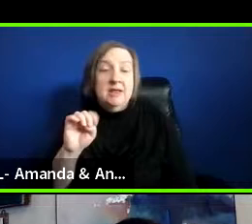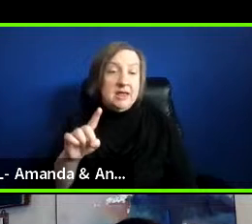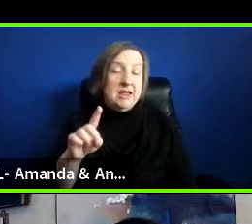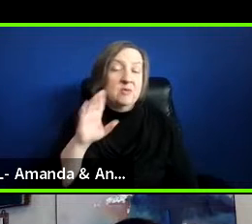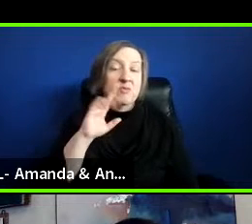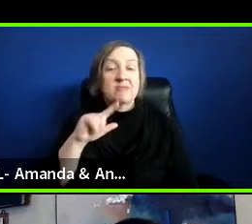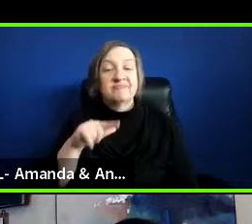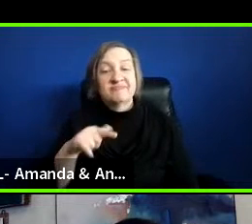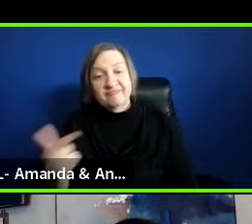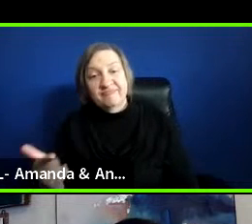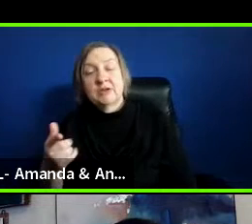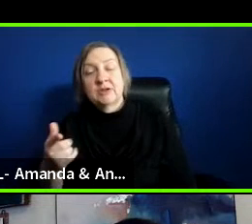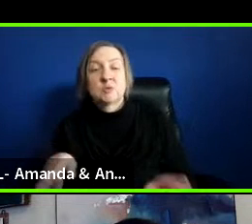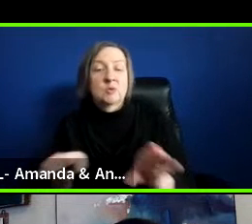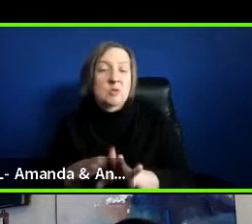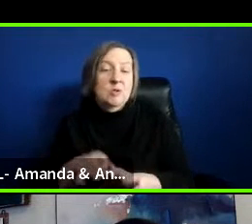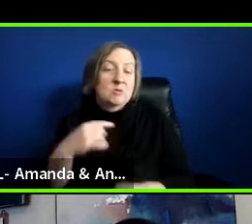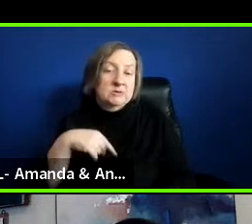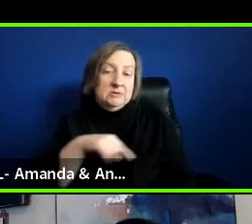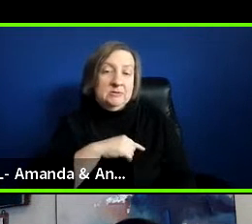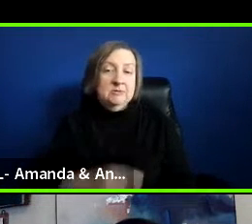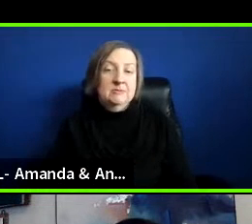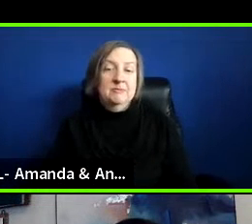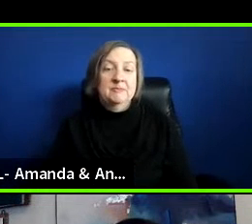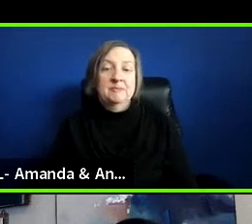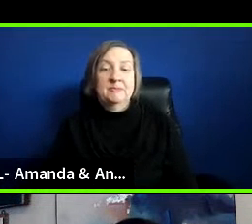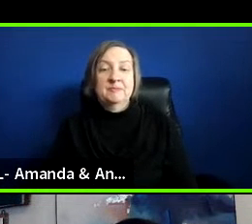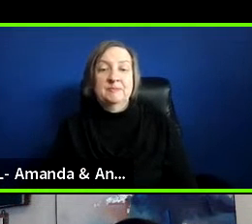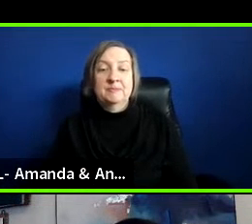turn it over to you to close us out.